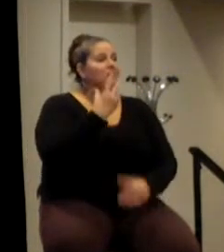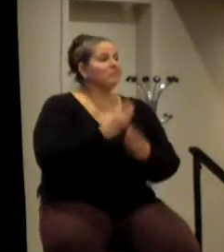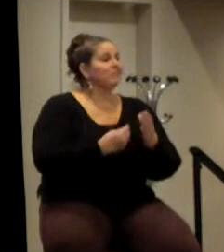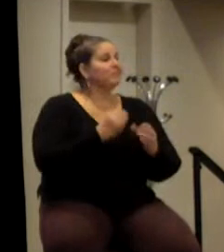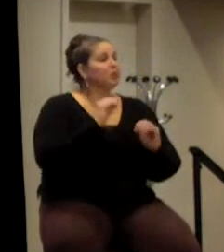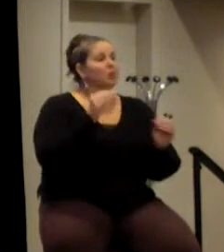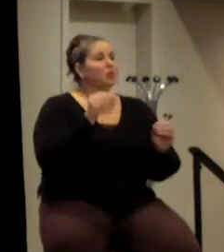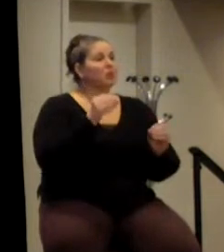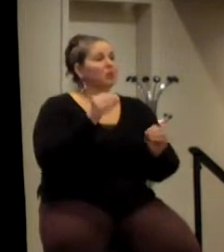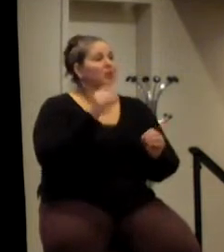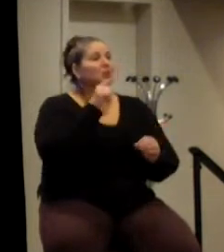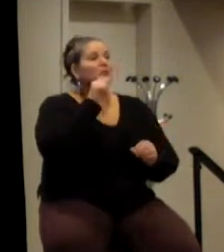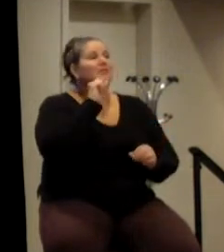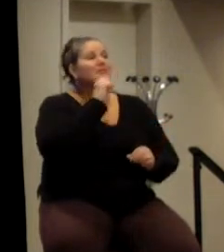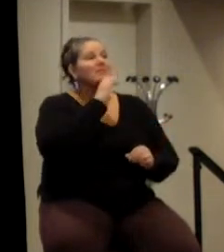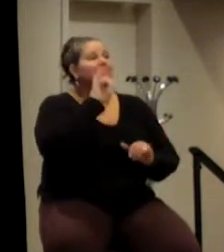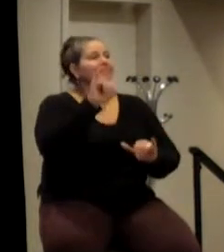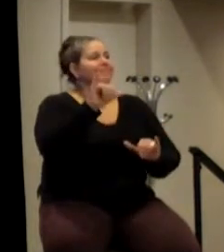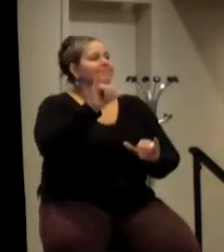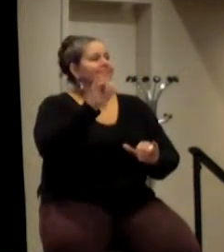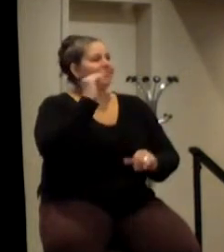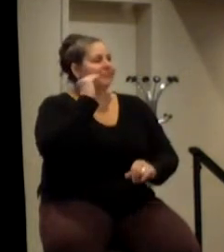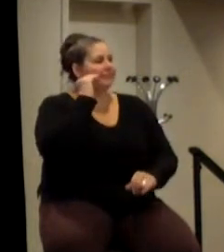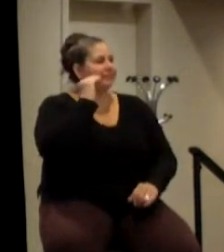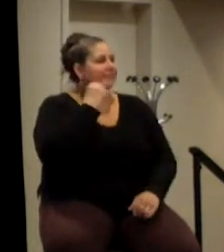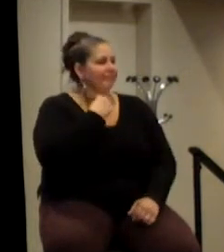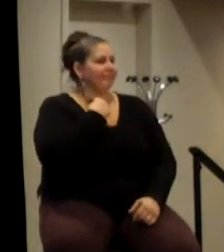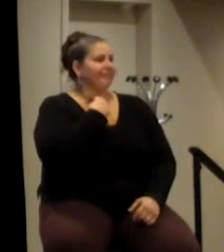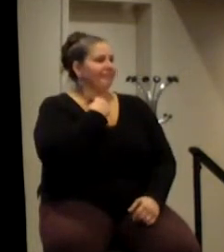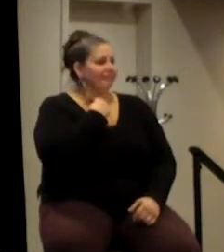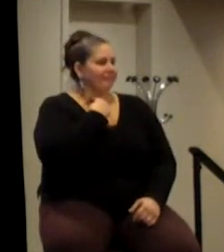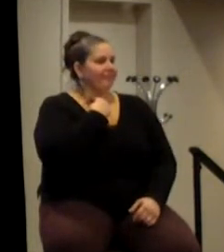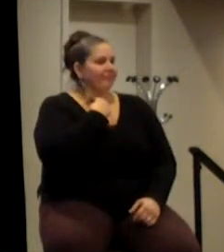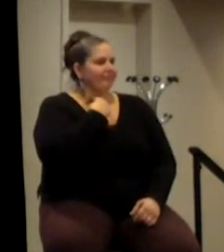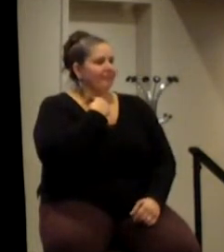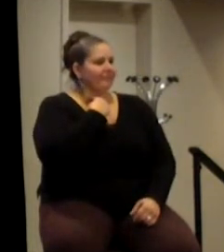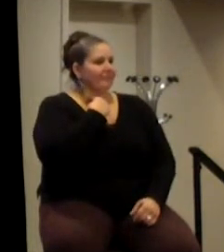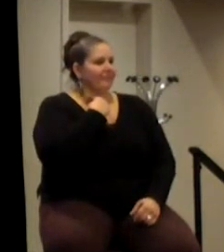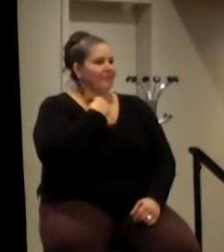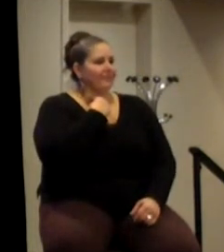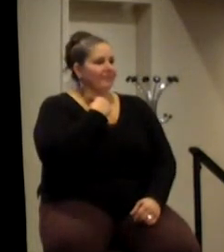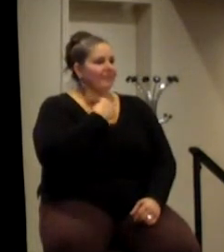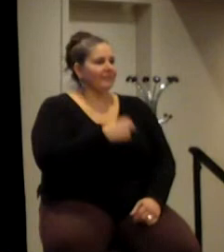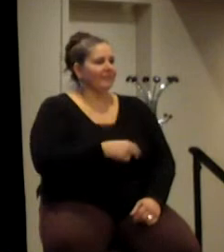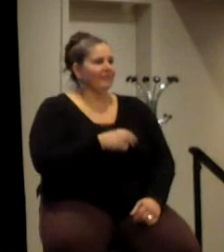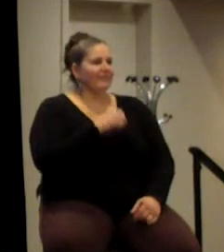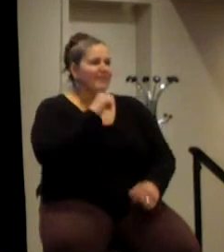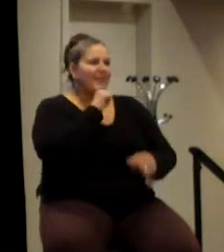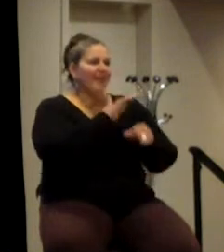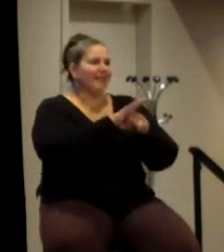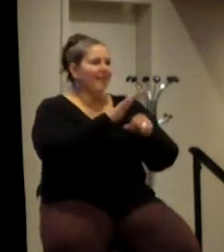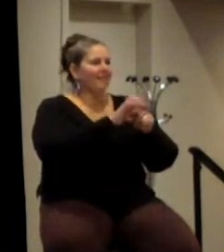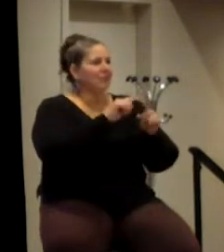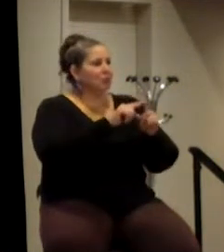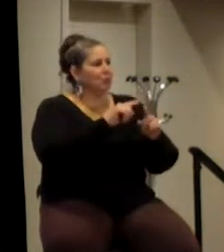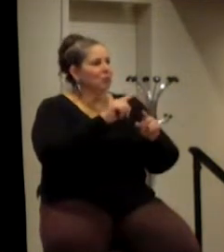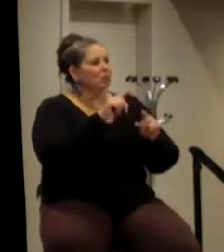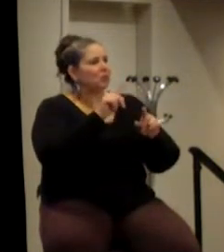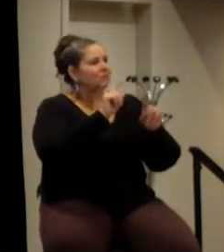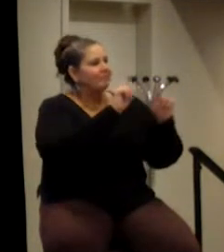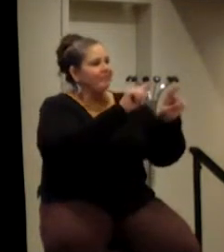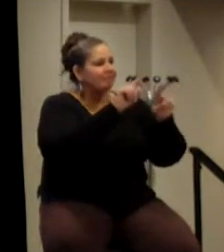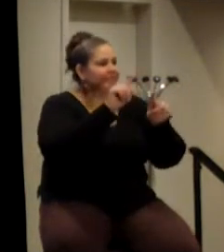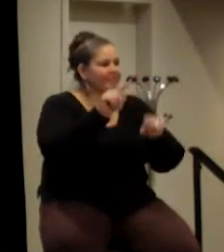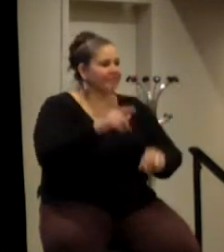homebound seniors, but right now there's just not enough vaccine to do it. So at some point, we're going to be able to